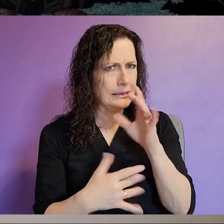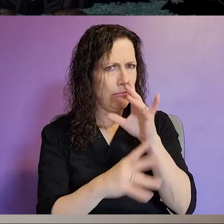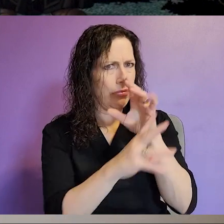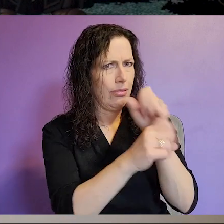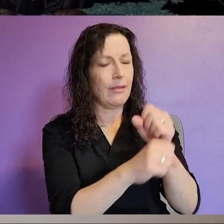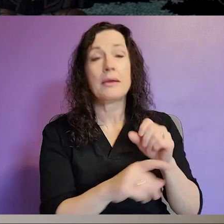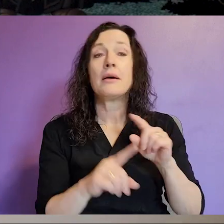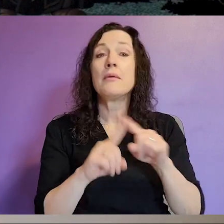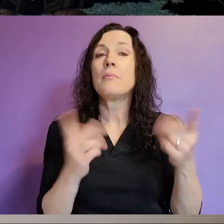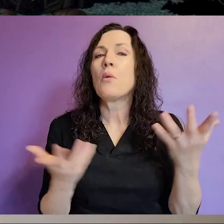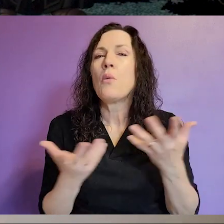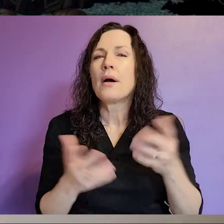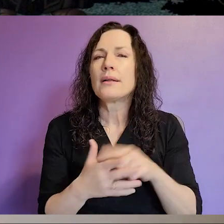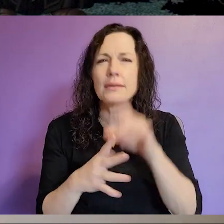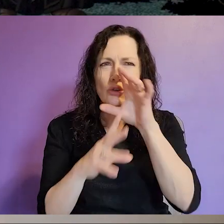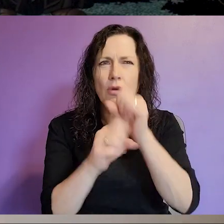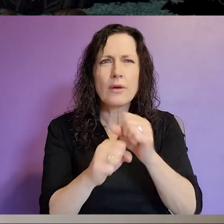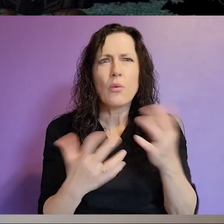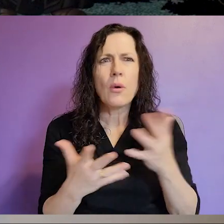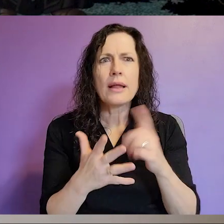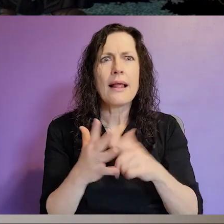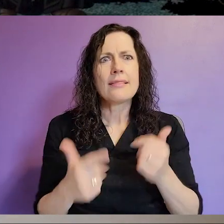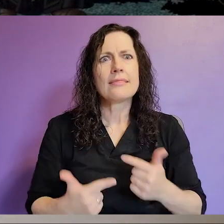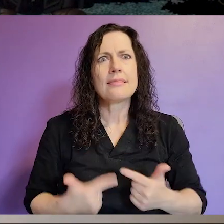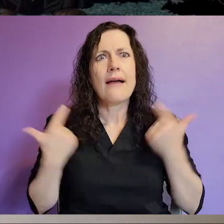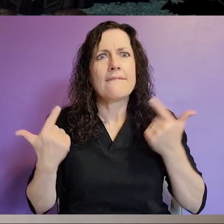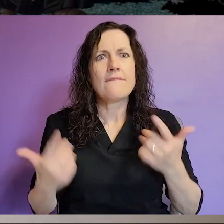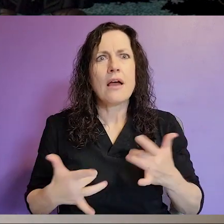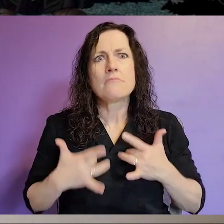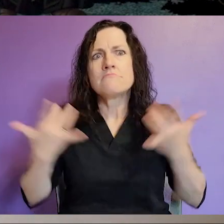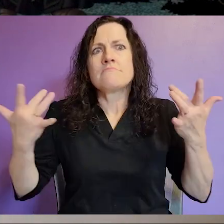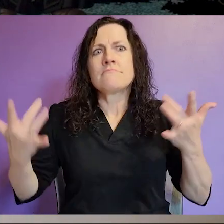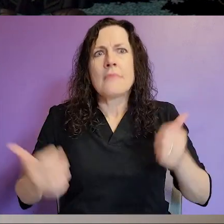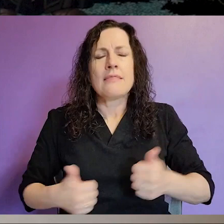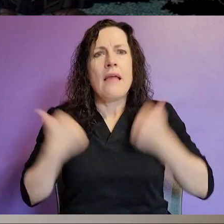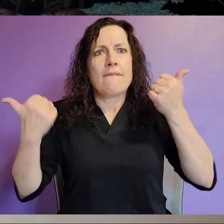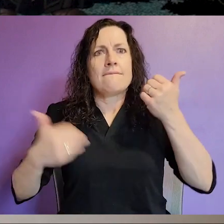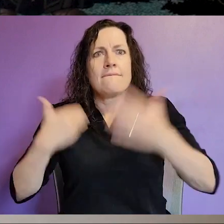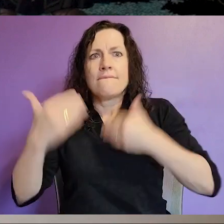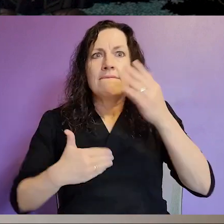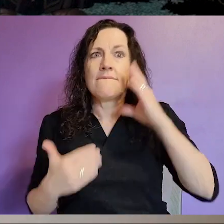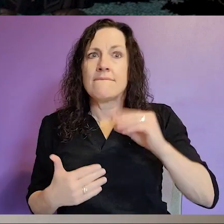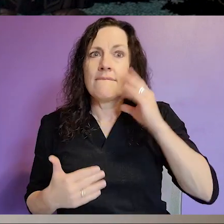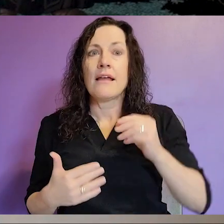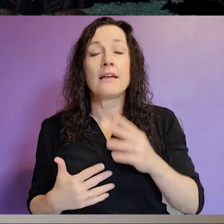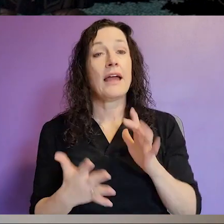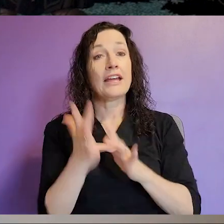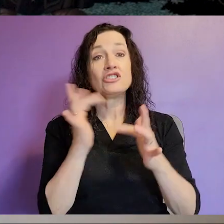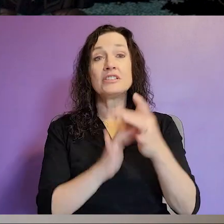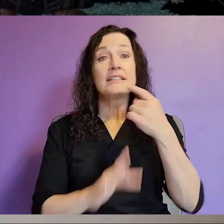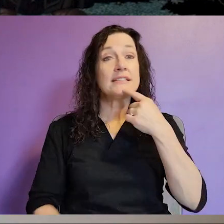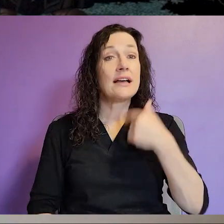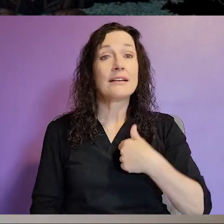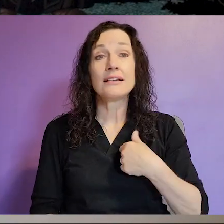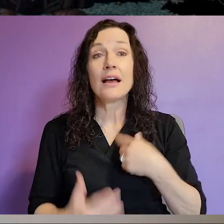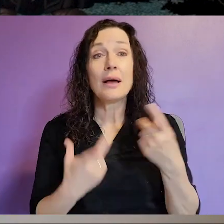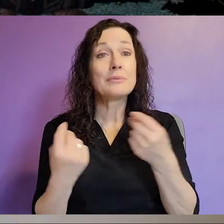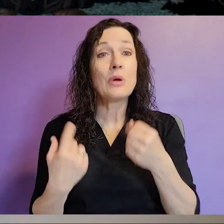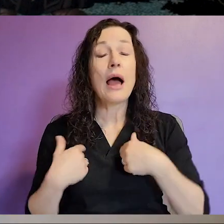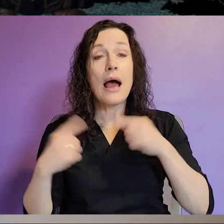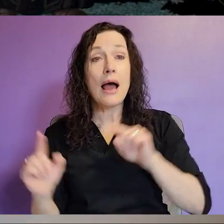worship God. That's not real attractive to us. You know what's attractive to us? It's life. And Jesus is